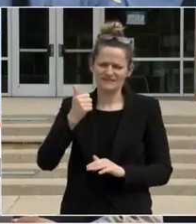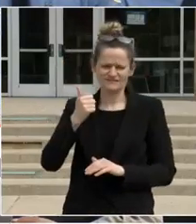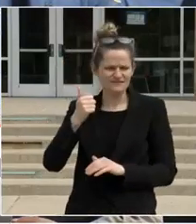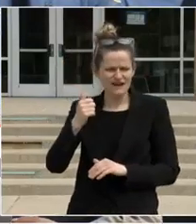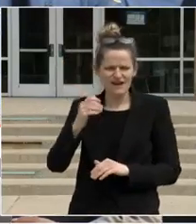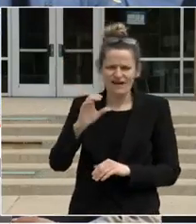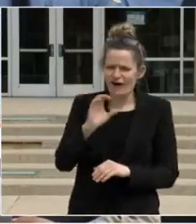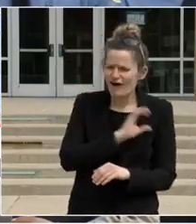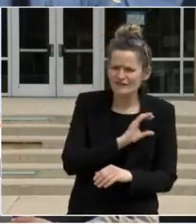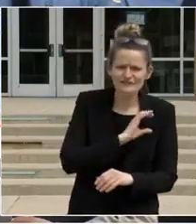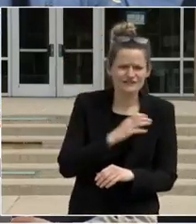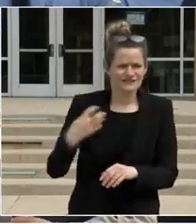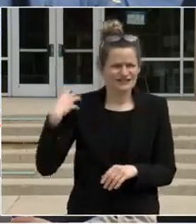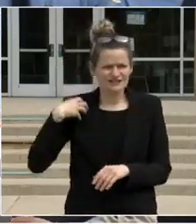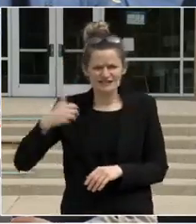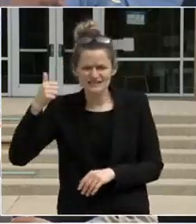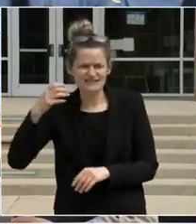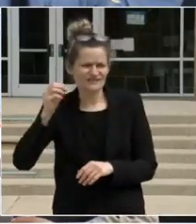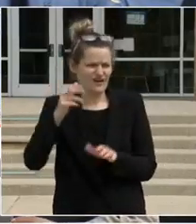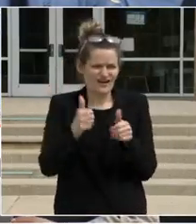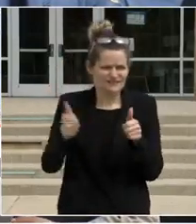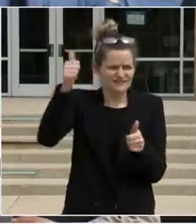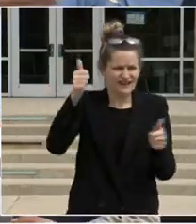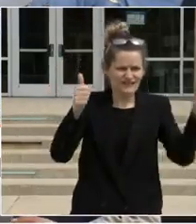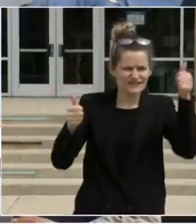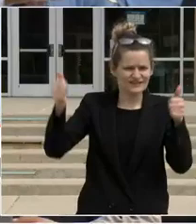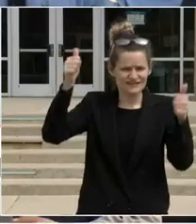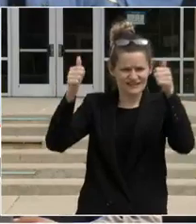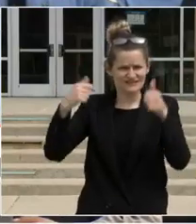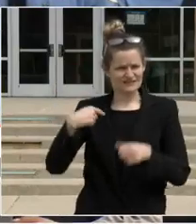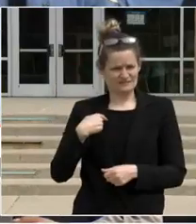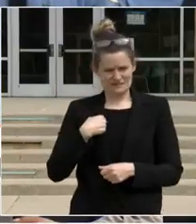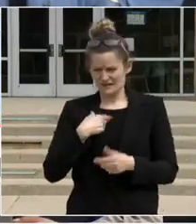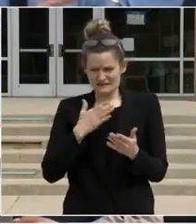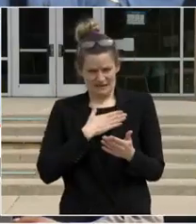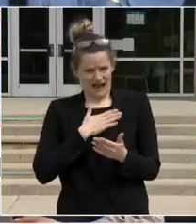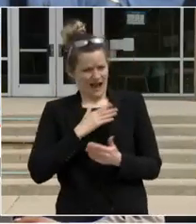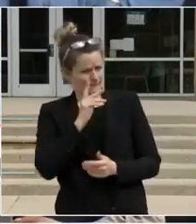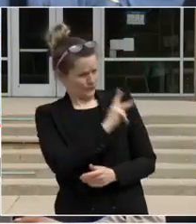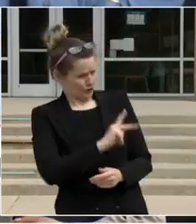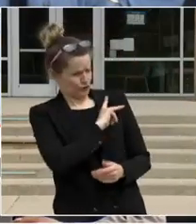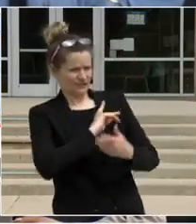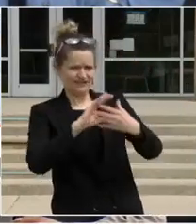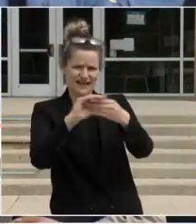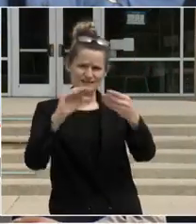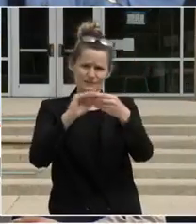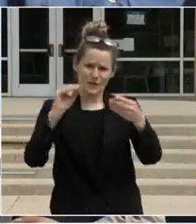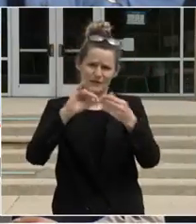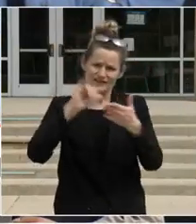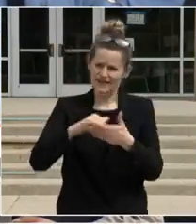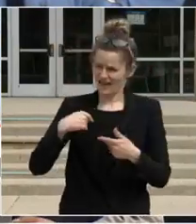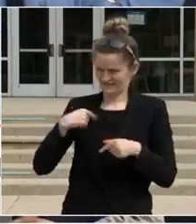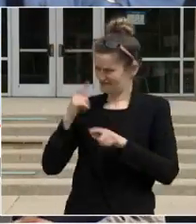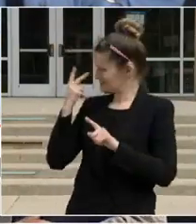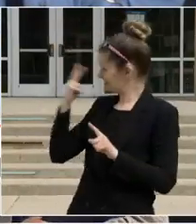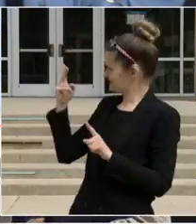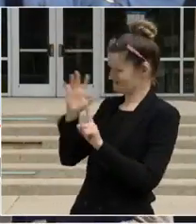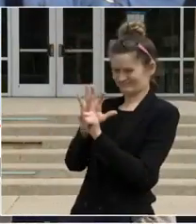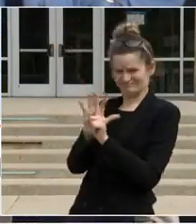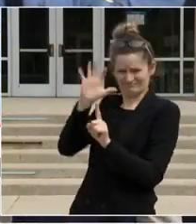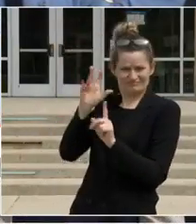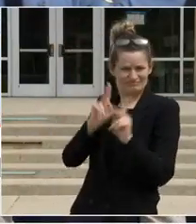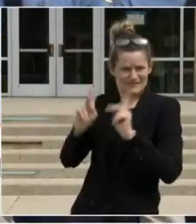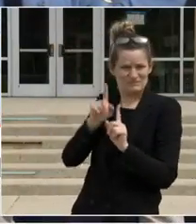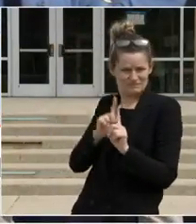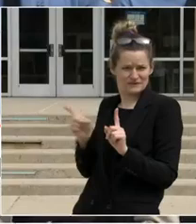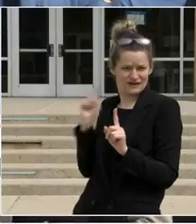I assure you, I have a personal testimony that it's possible for all of these young people up here to sit in leadership positions within the